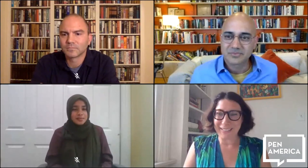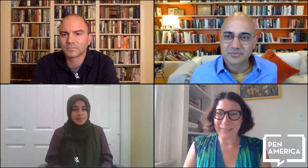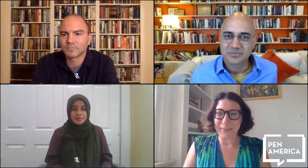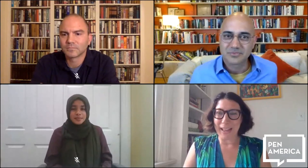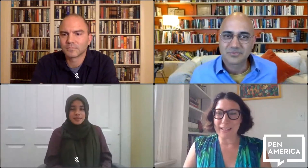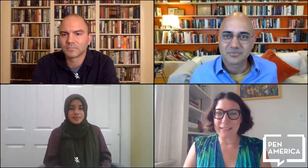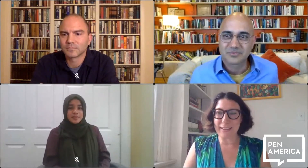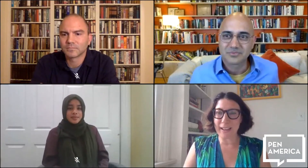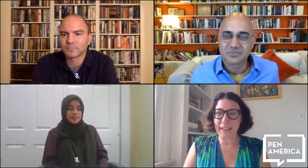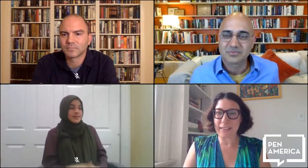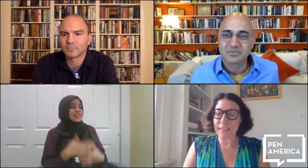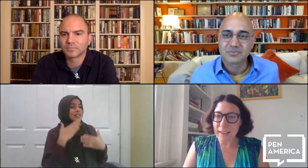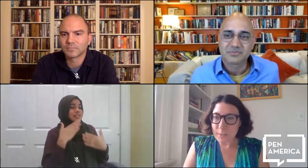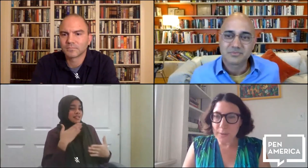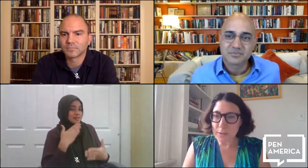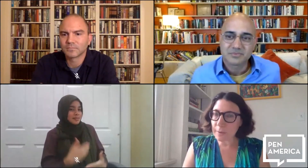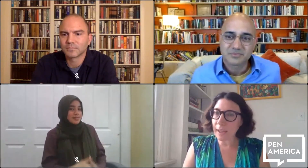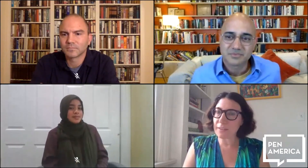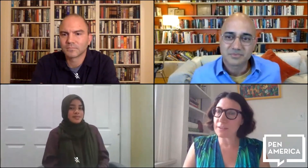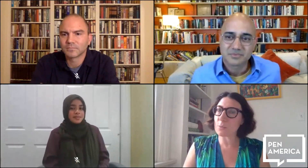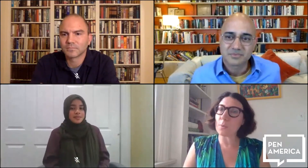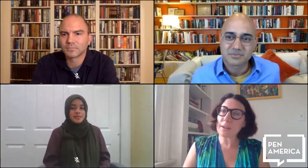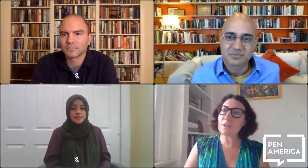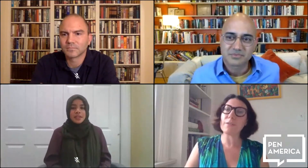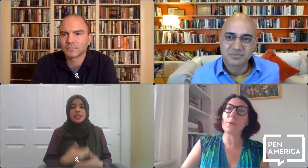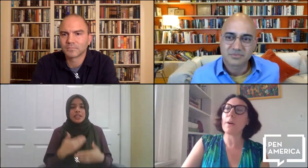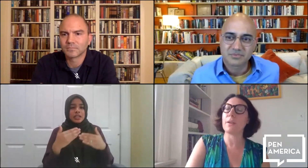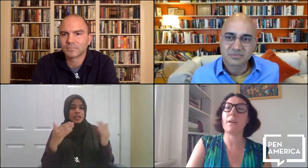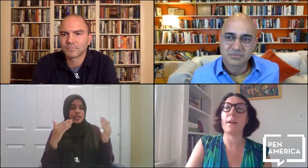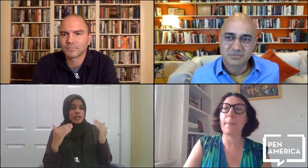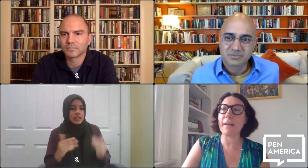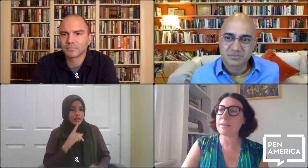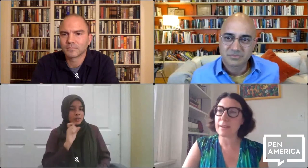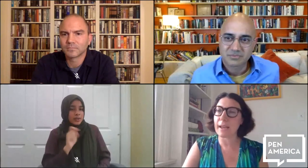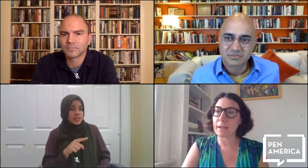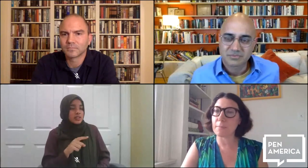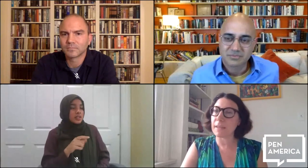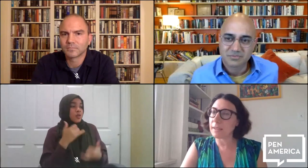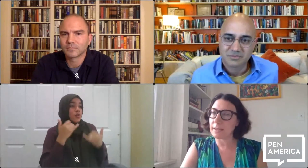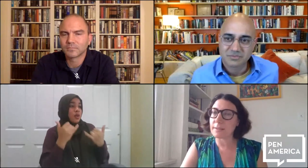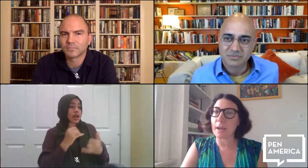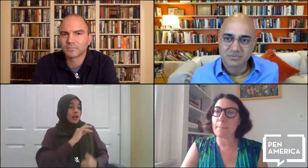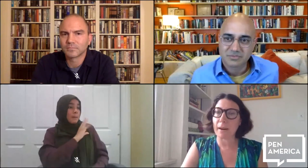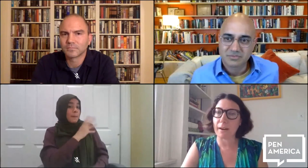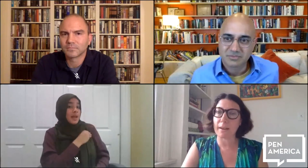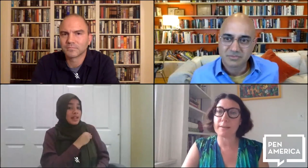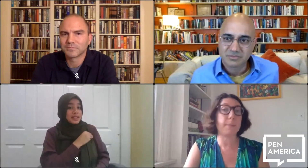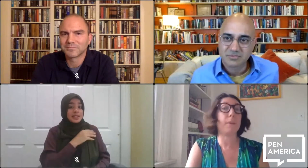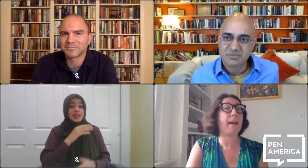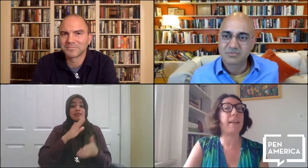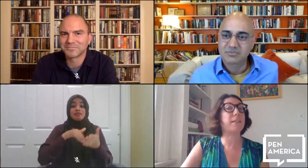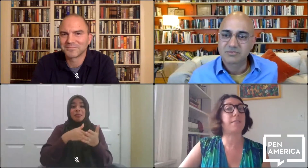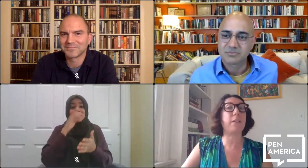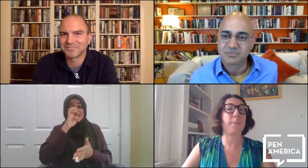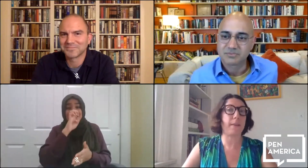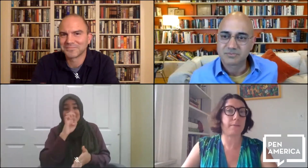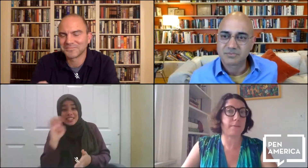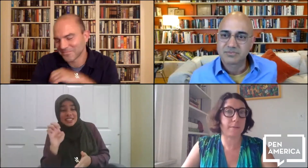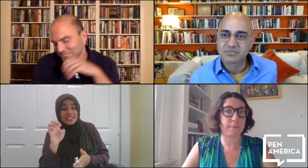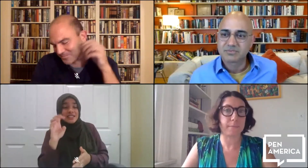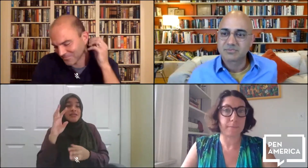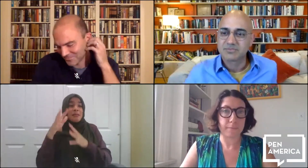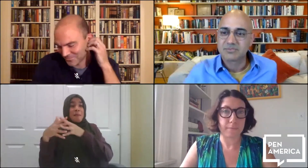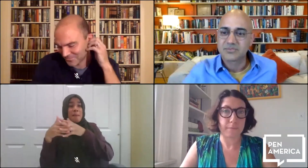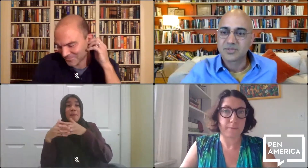Thank you. And the next question we have is, what is your view on the current Palestine, Mideast, America diplomatic